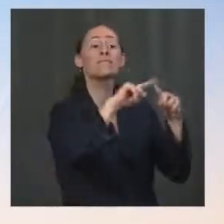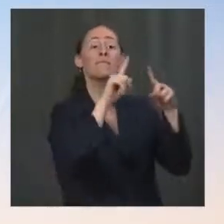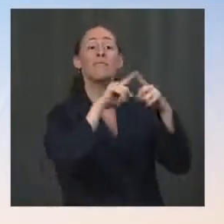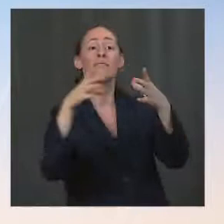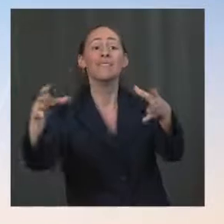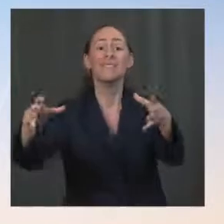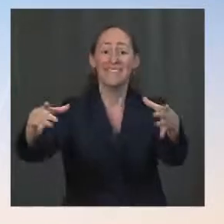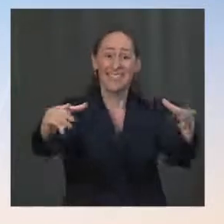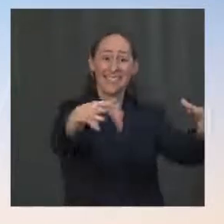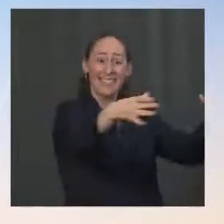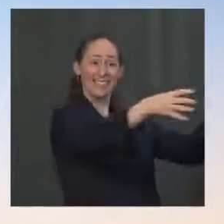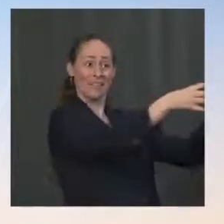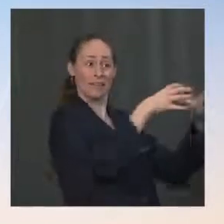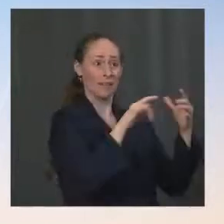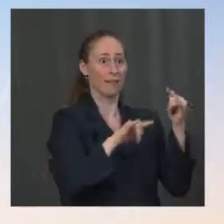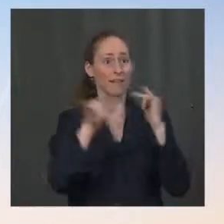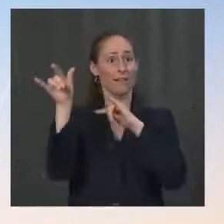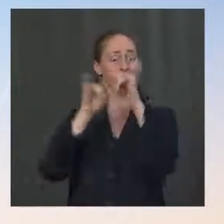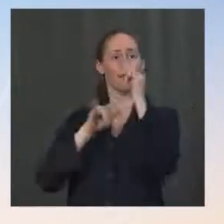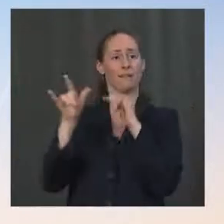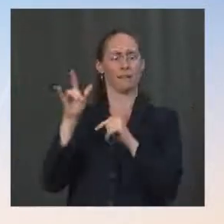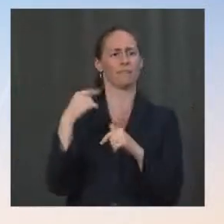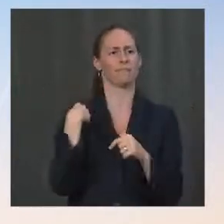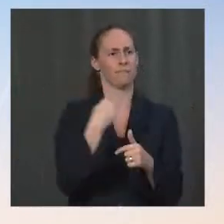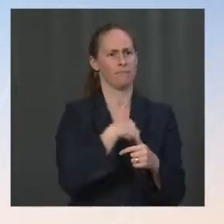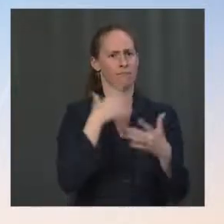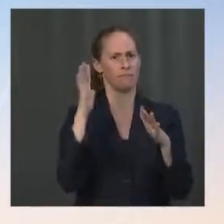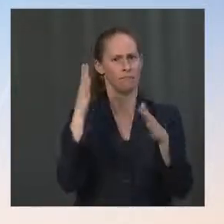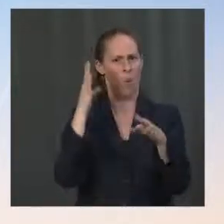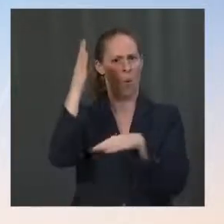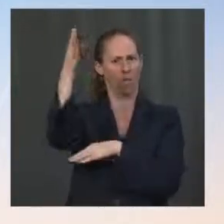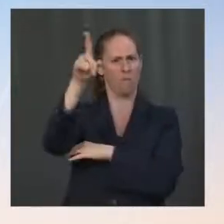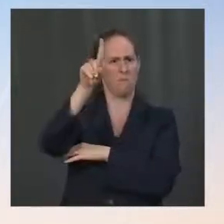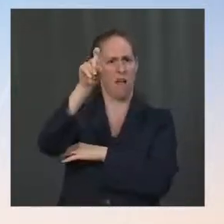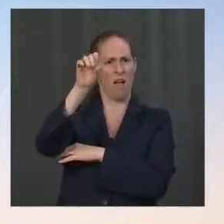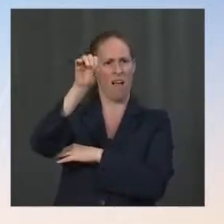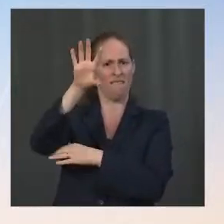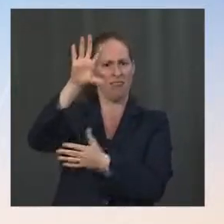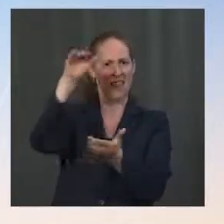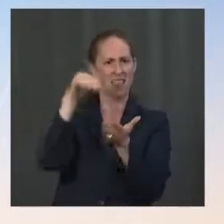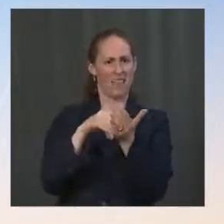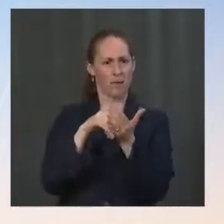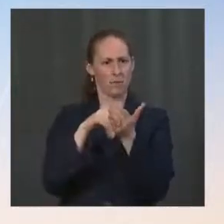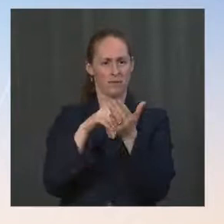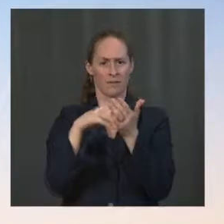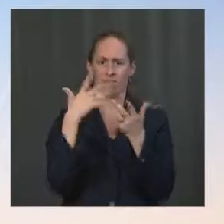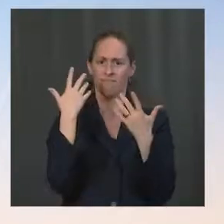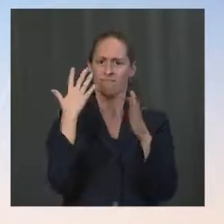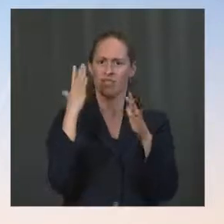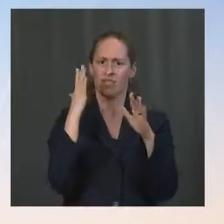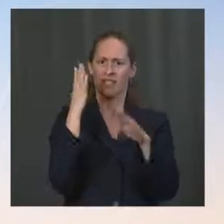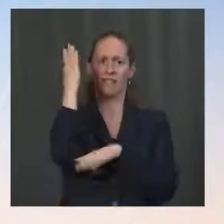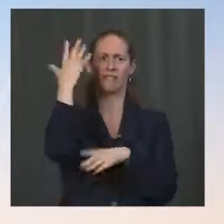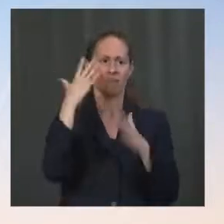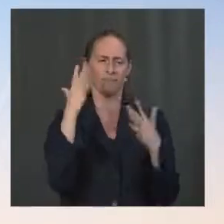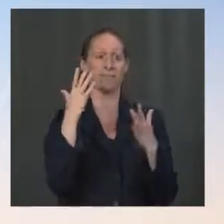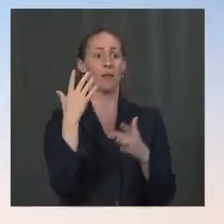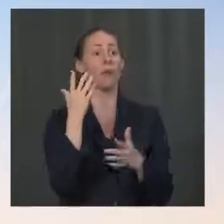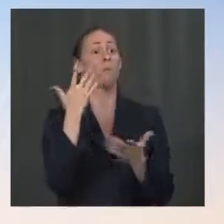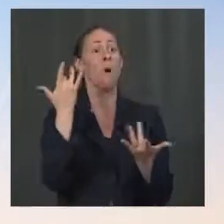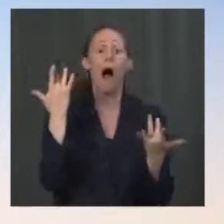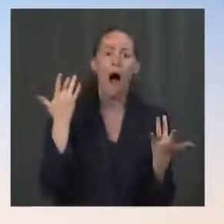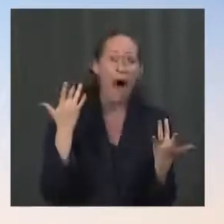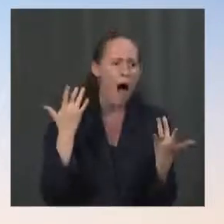we have now evacuated more than 105,000 people as a result of those coordinated, in large part as a result of those